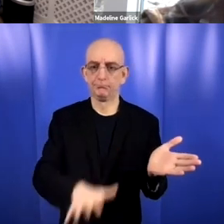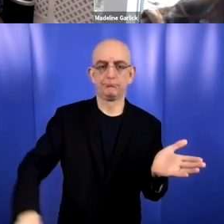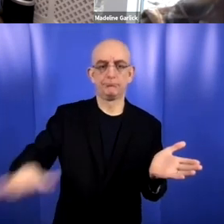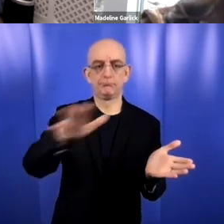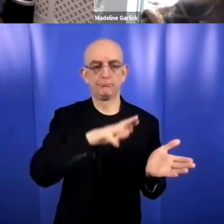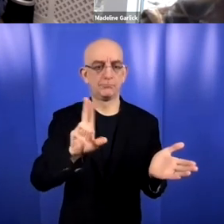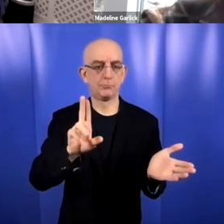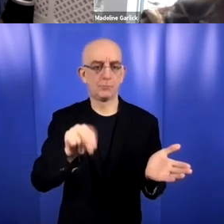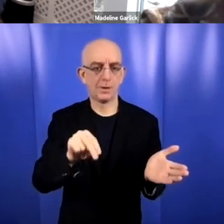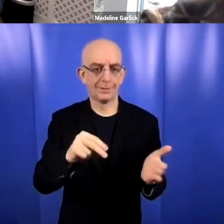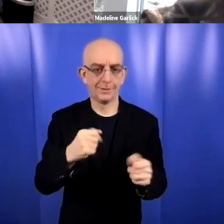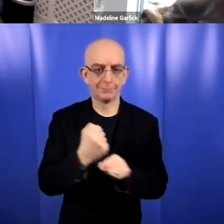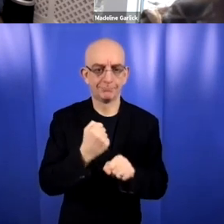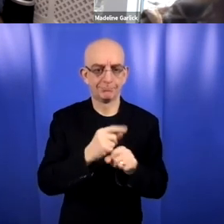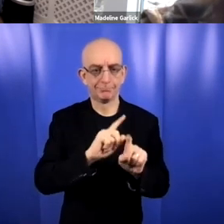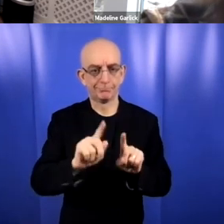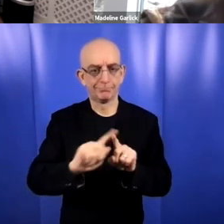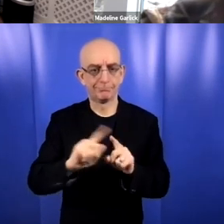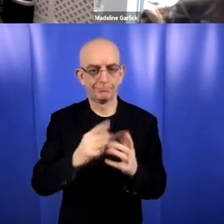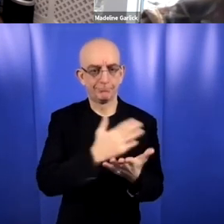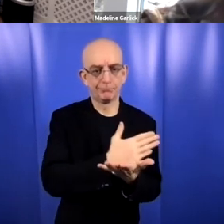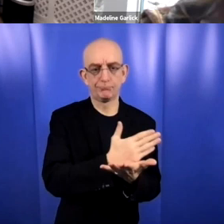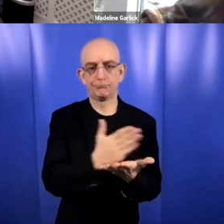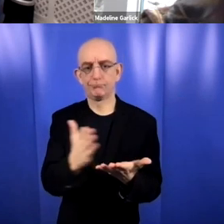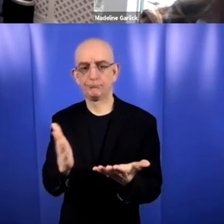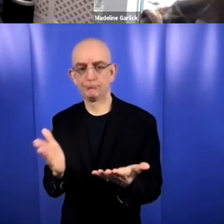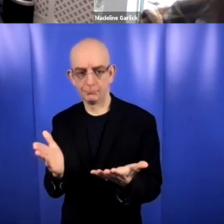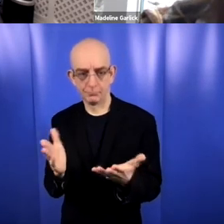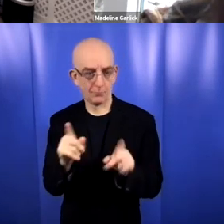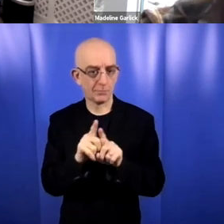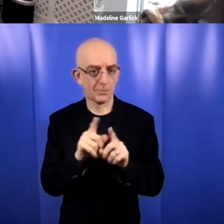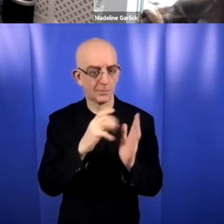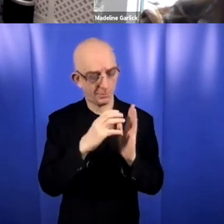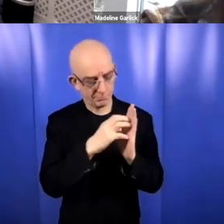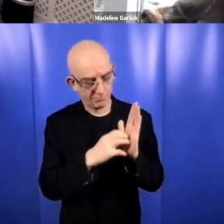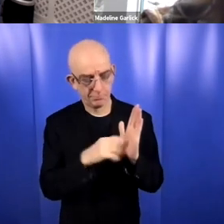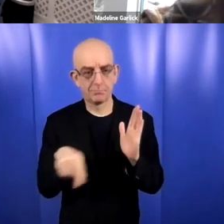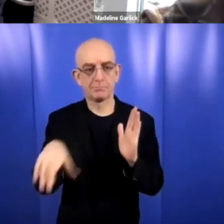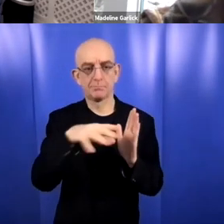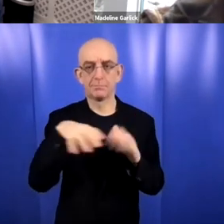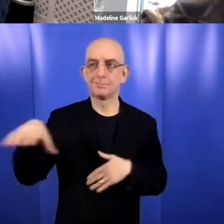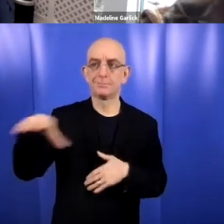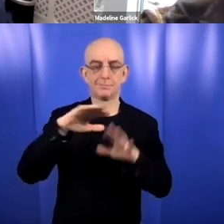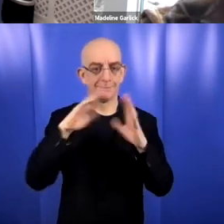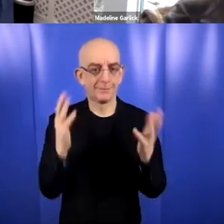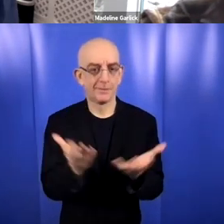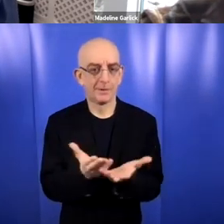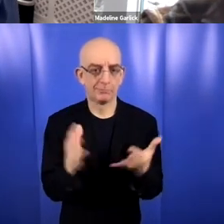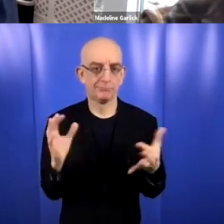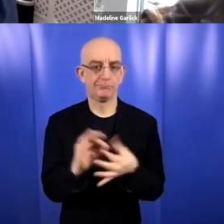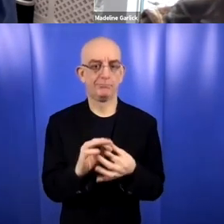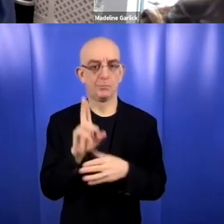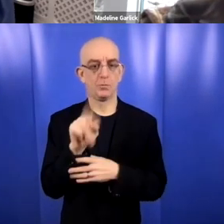Security Council, and who really have the means to help us tackle conflict and persecution and human